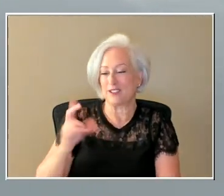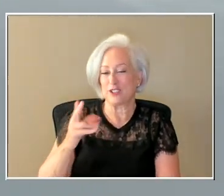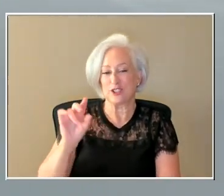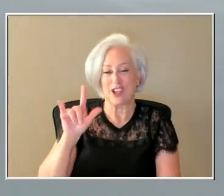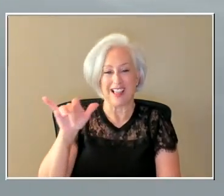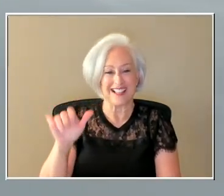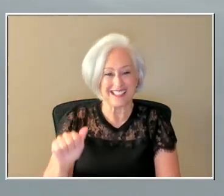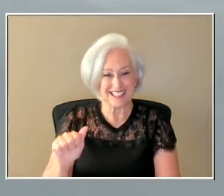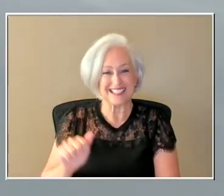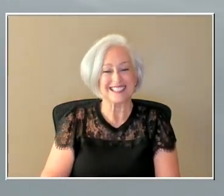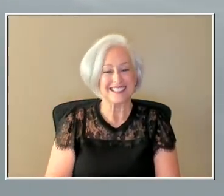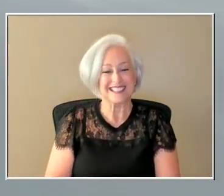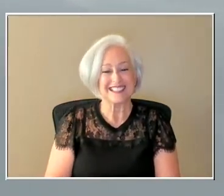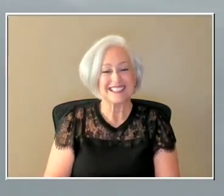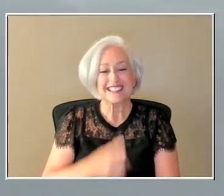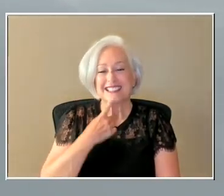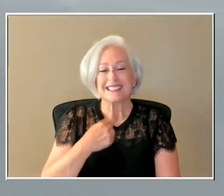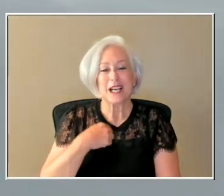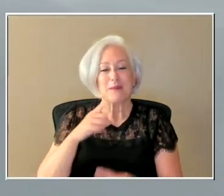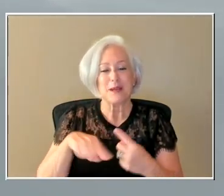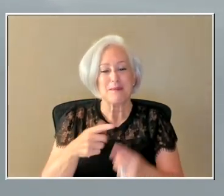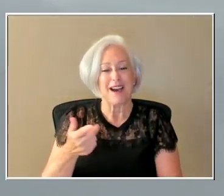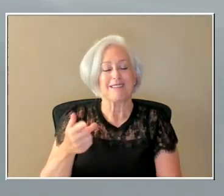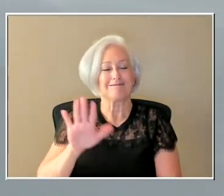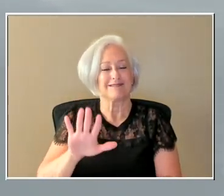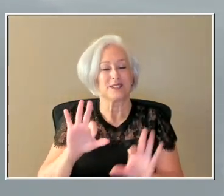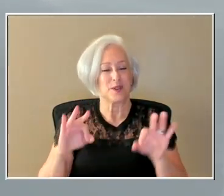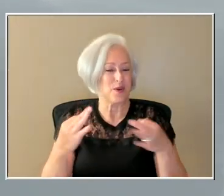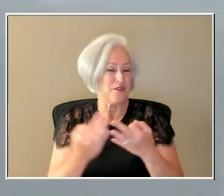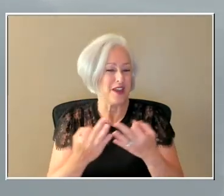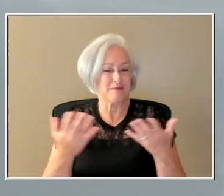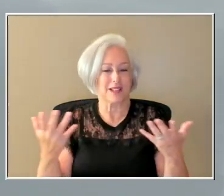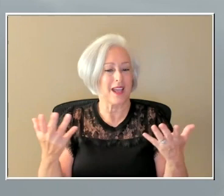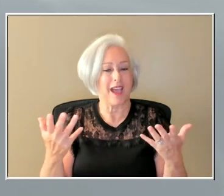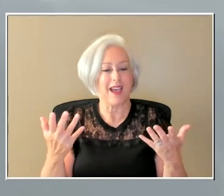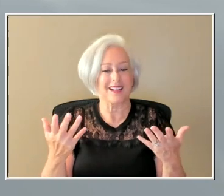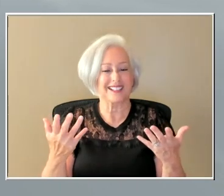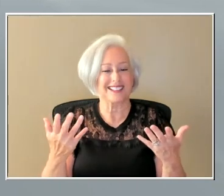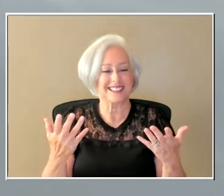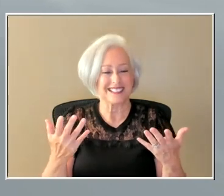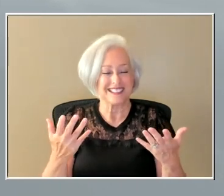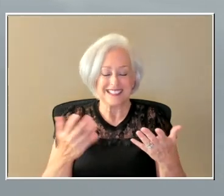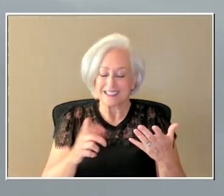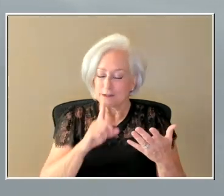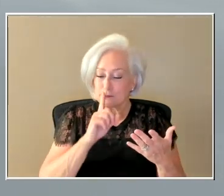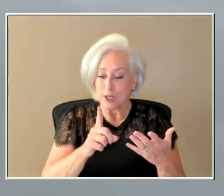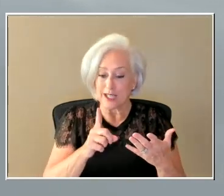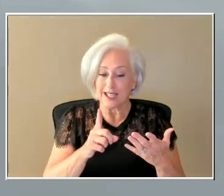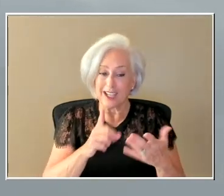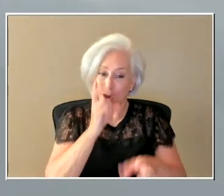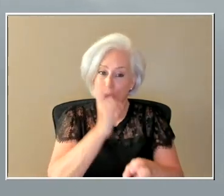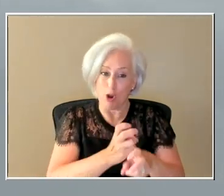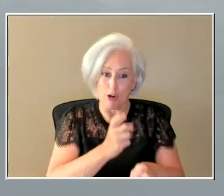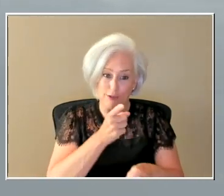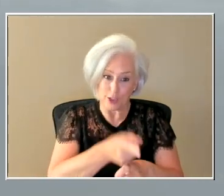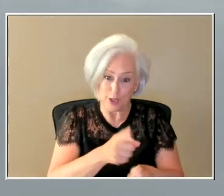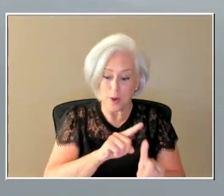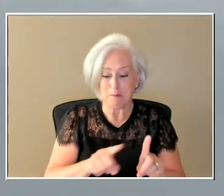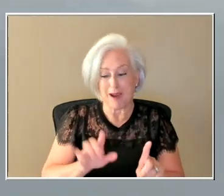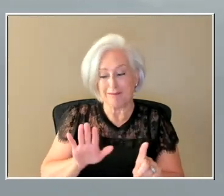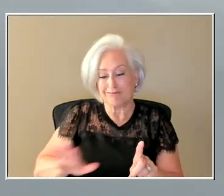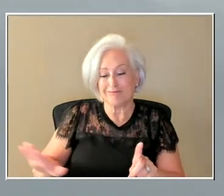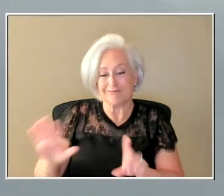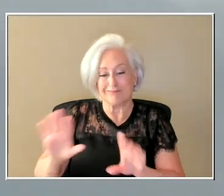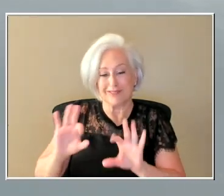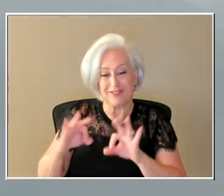so tell us a little bit more about them and just kind of what that I always say it takes a toll on you, but it certainly takes a toll on them as well. Right. Yeah. I mean,